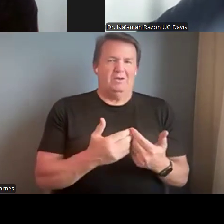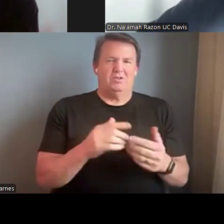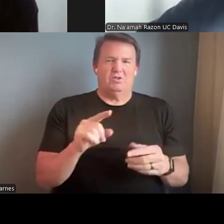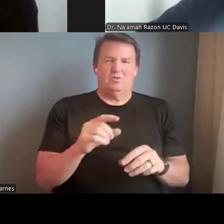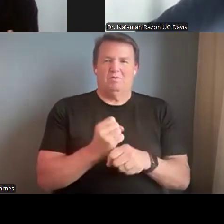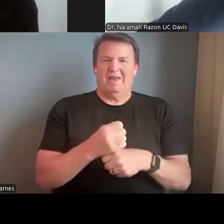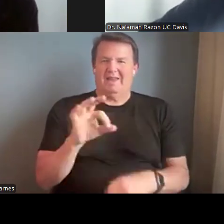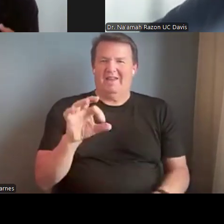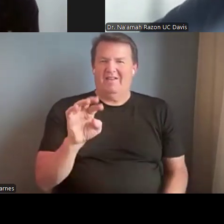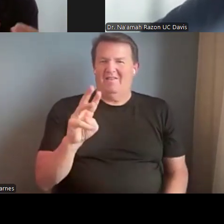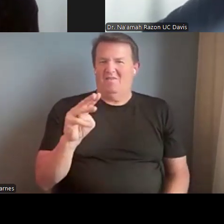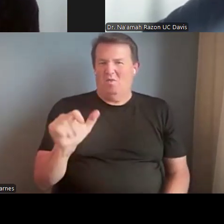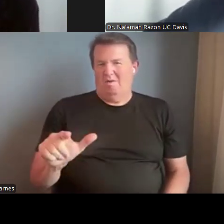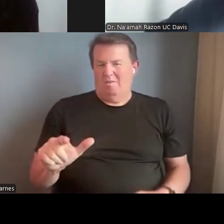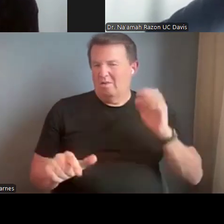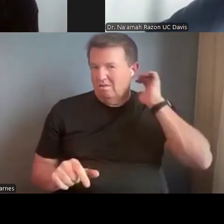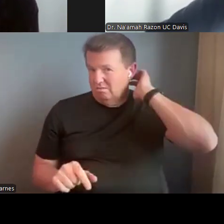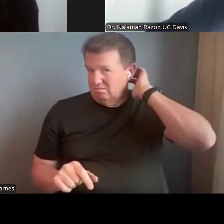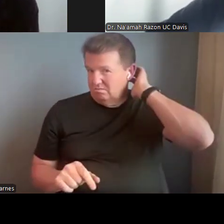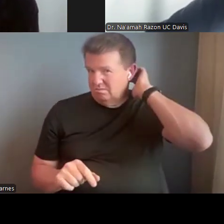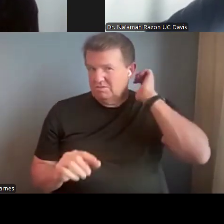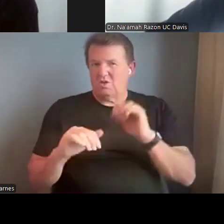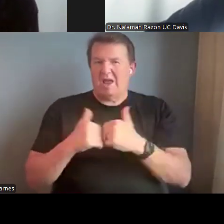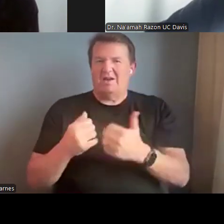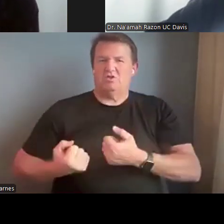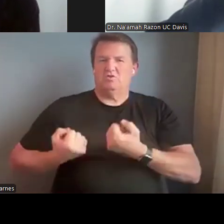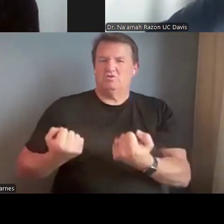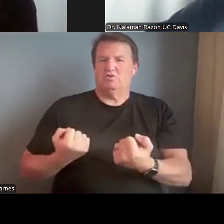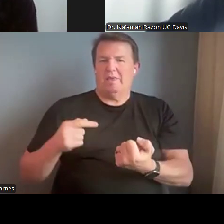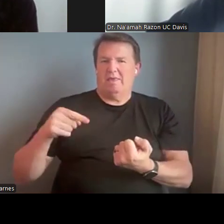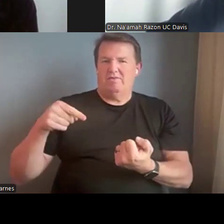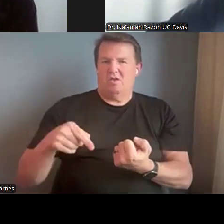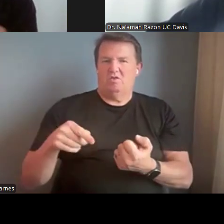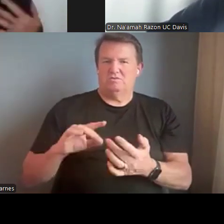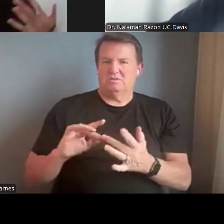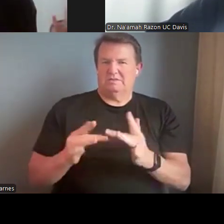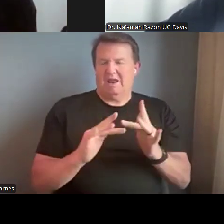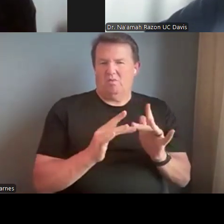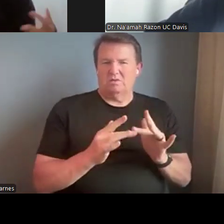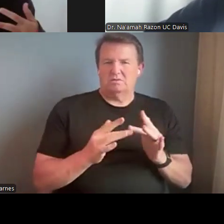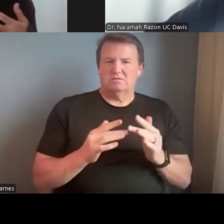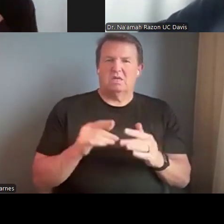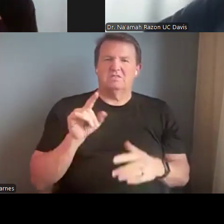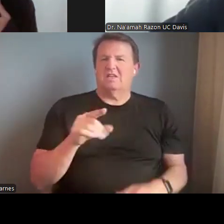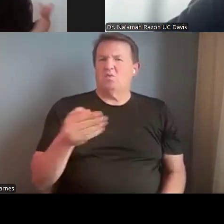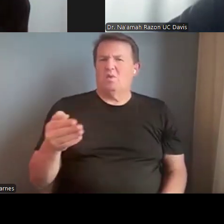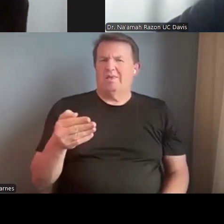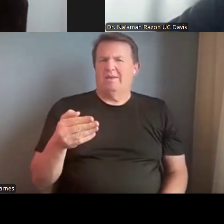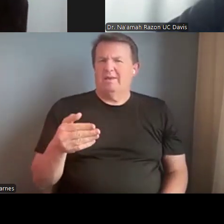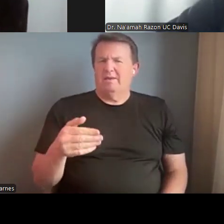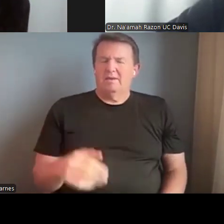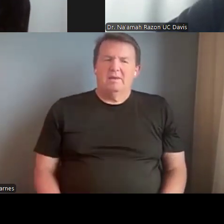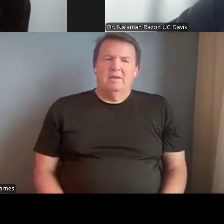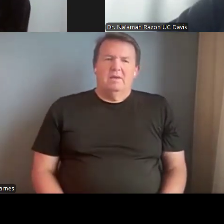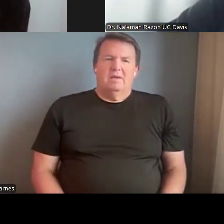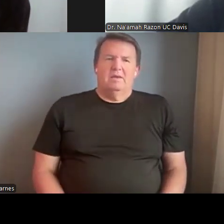or build sort of or strengthen those networks? And so that's just one thing that comes to mind. But I think there, Nama,